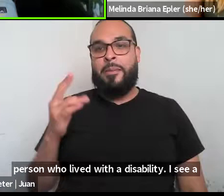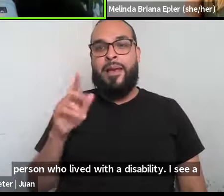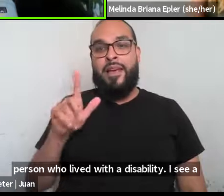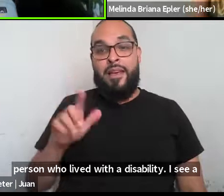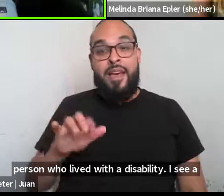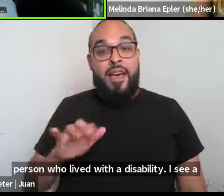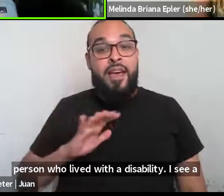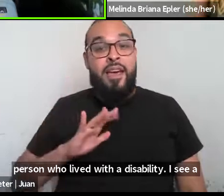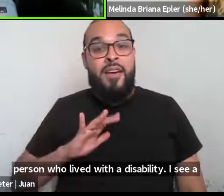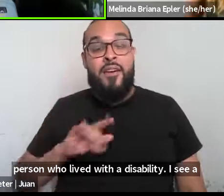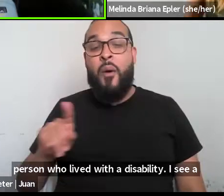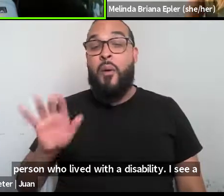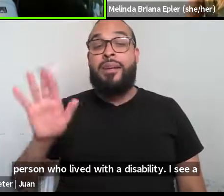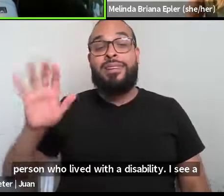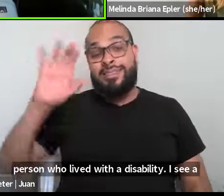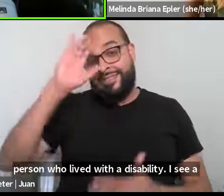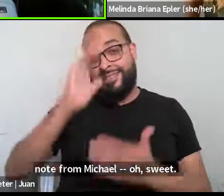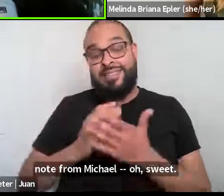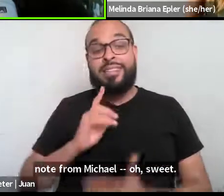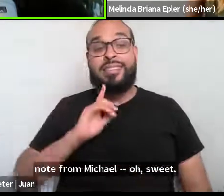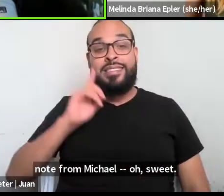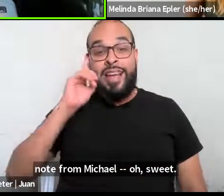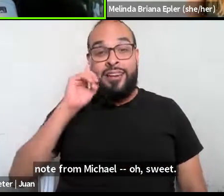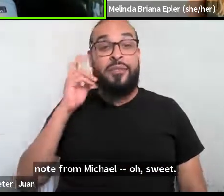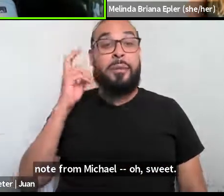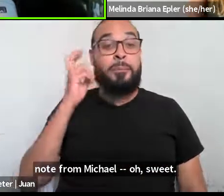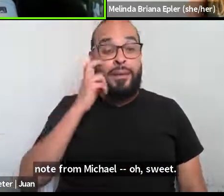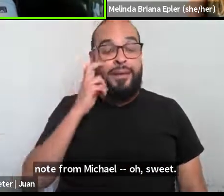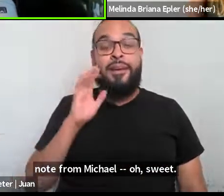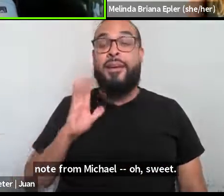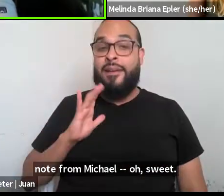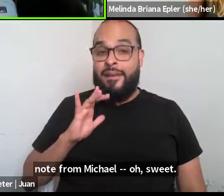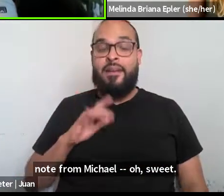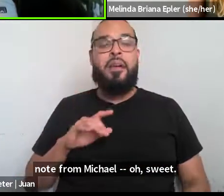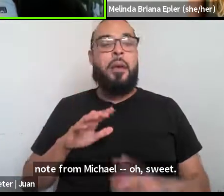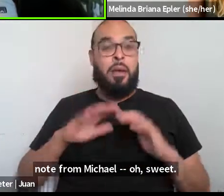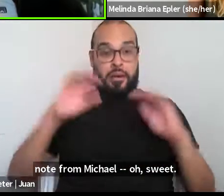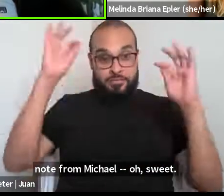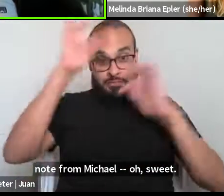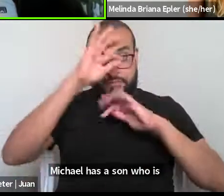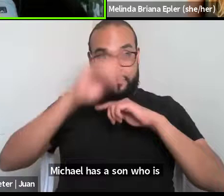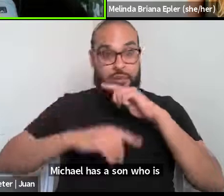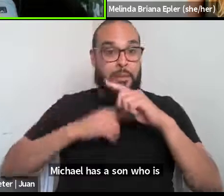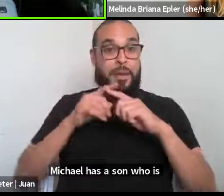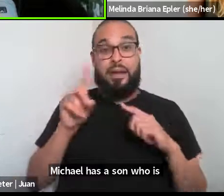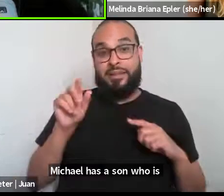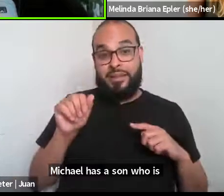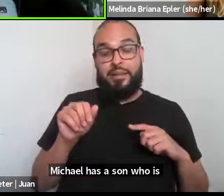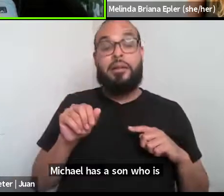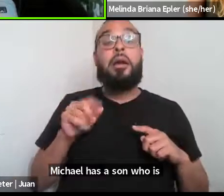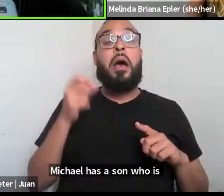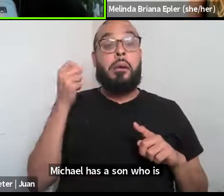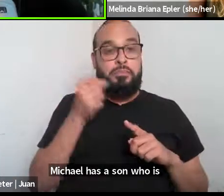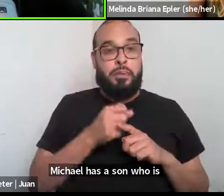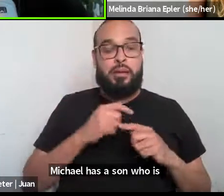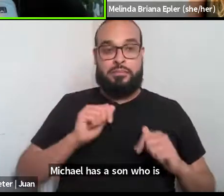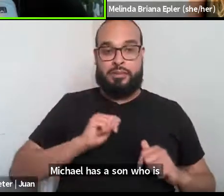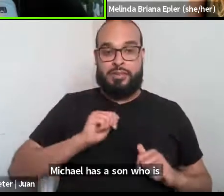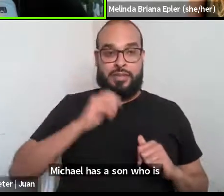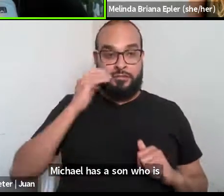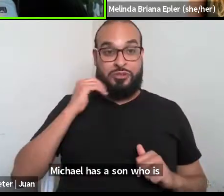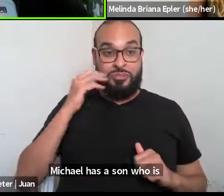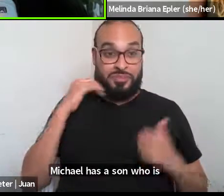Michael has a son who's deafblind. So I didn't know anything about disability until I experienced it myself. I